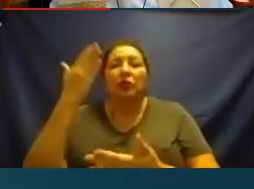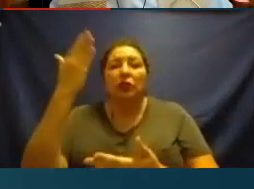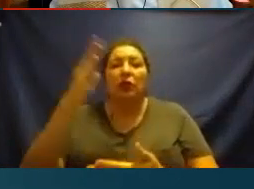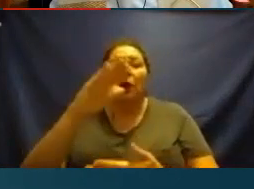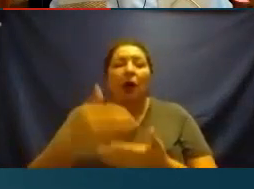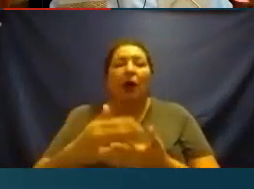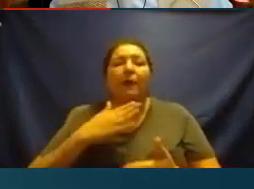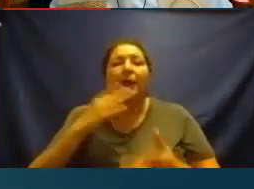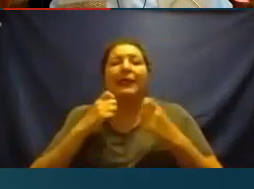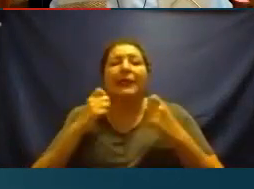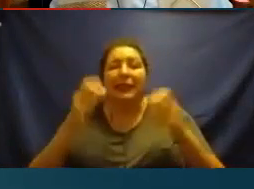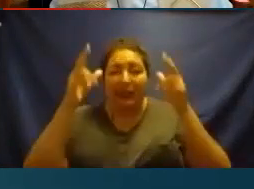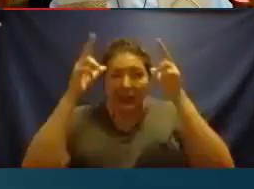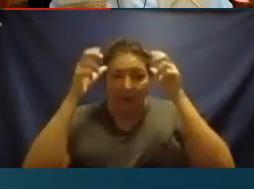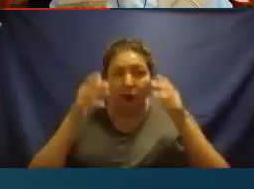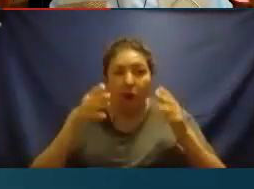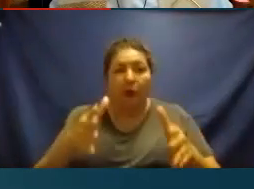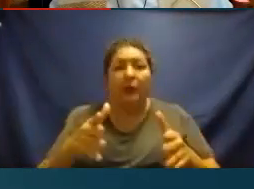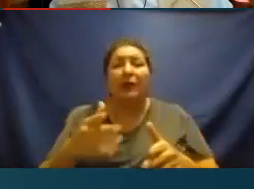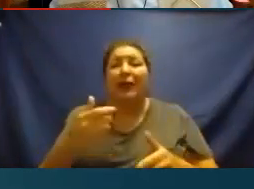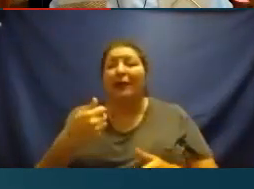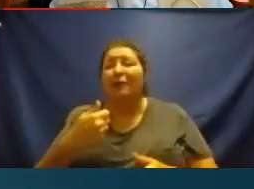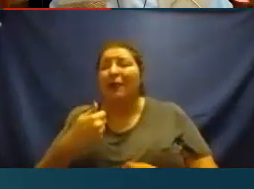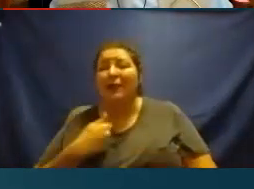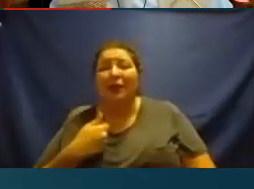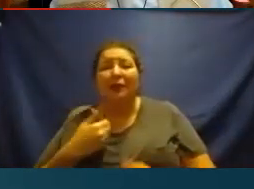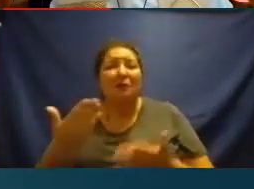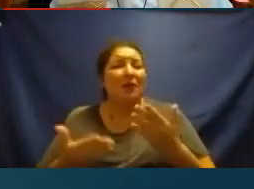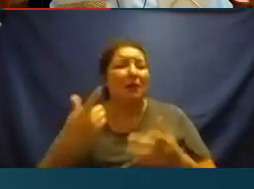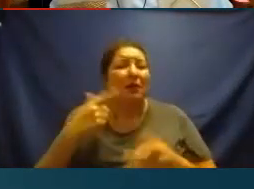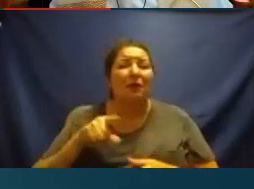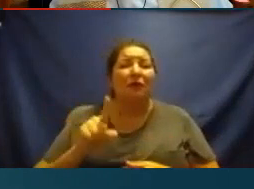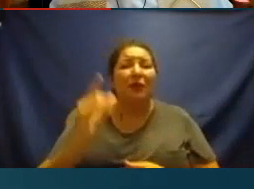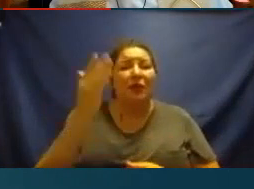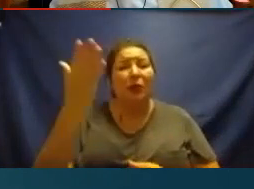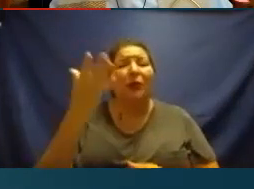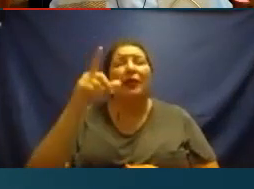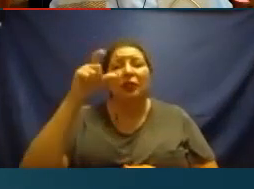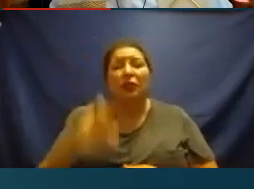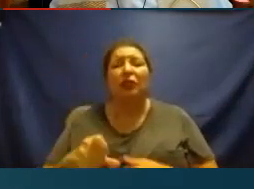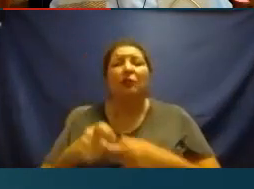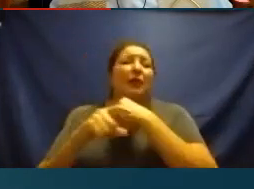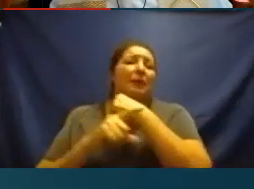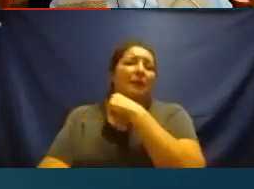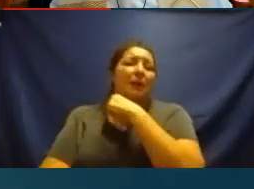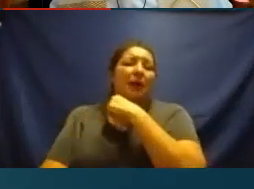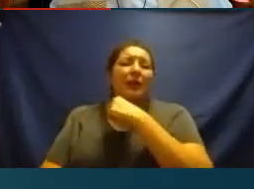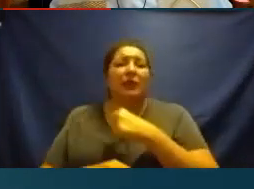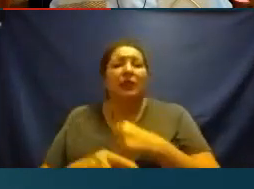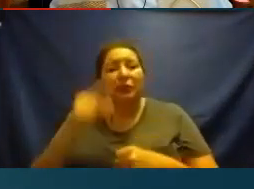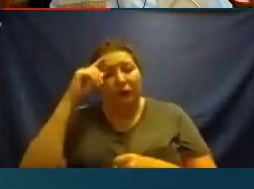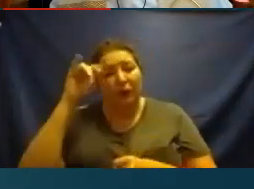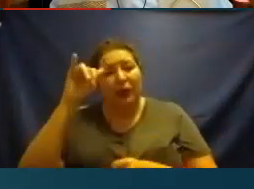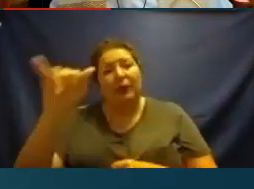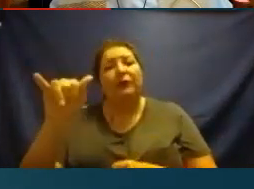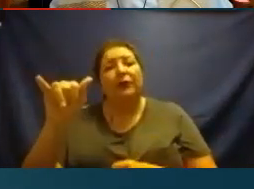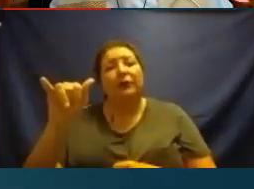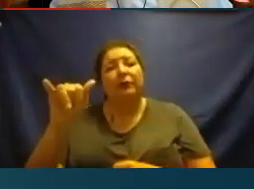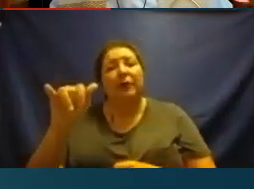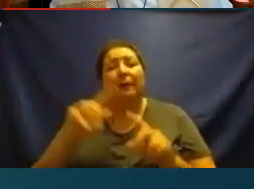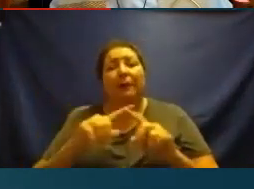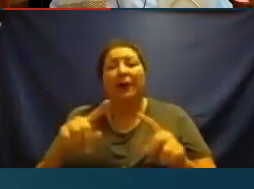and iniquities, with which I have ever offended you, and justly deserve your temporal and eternal punishment. But